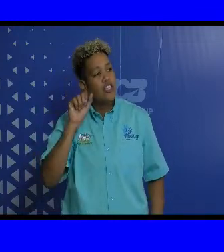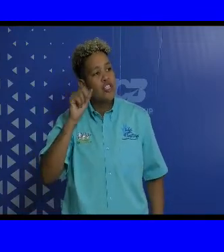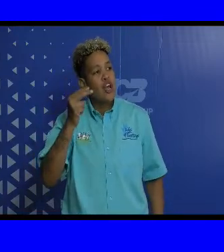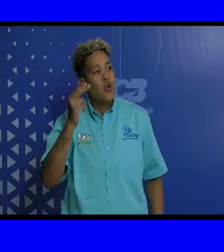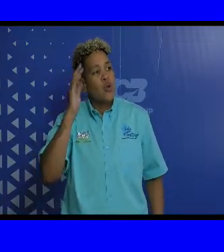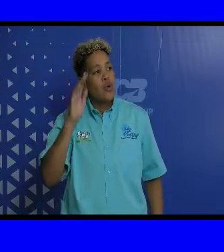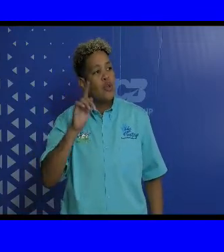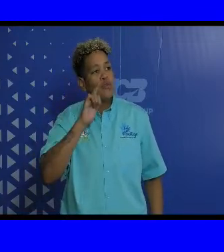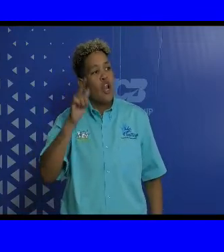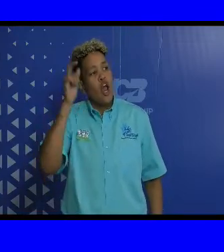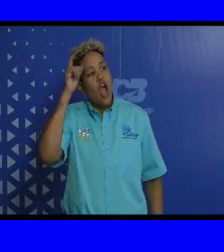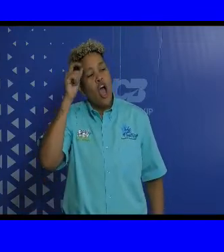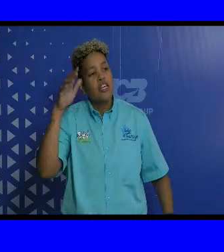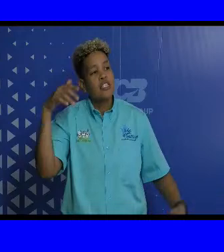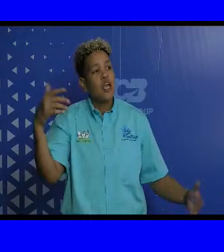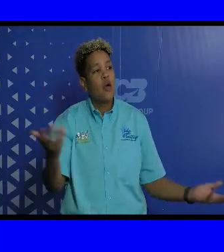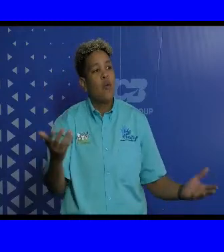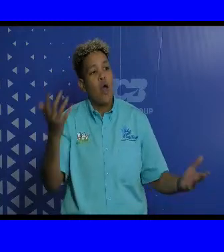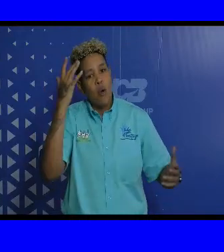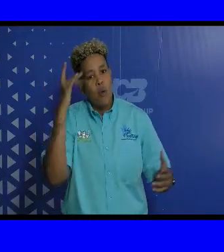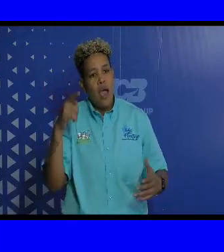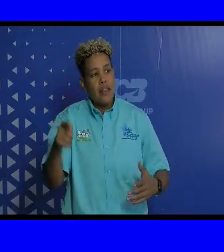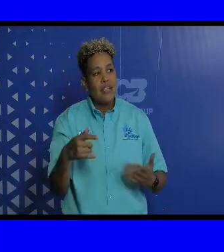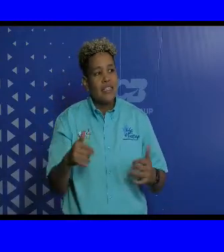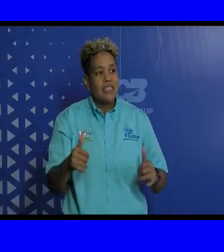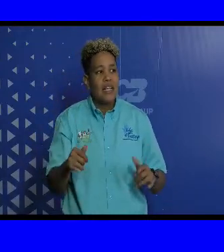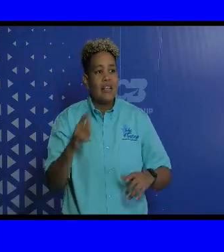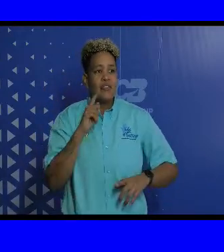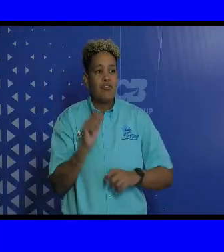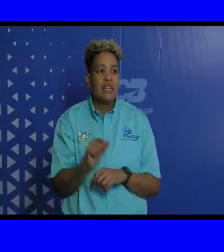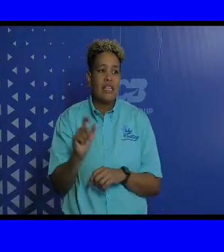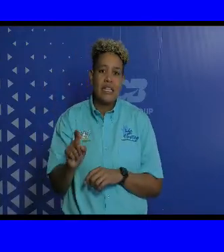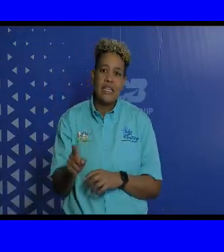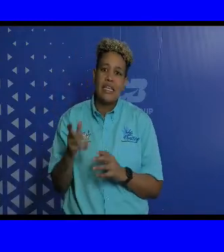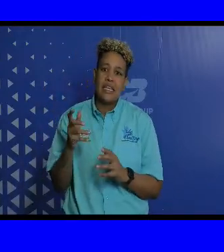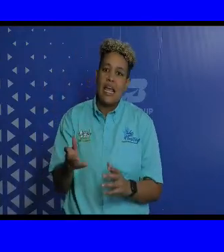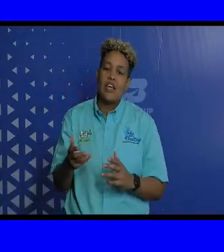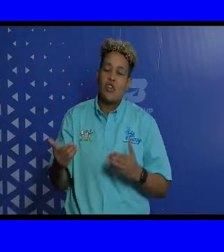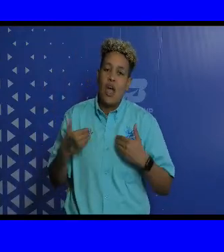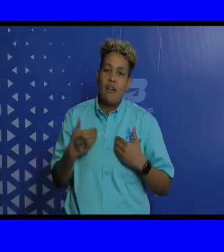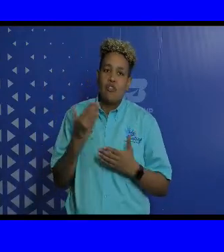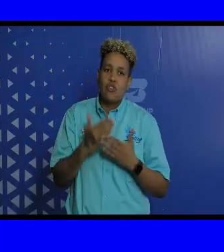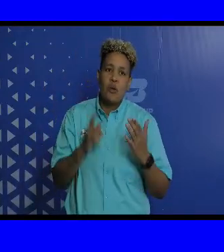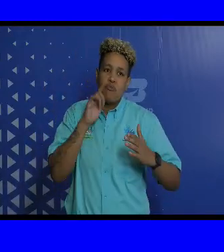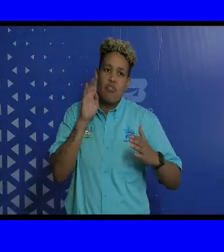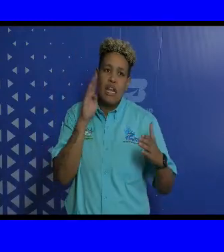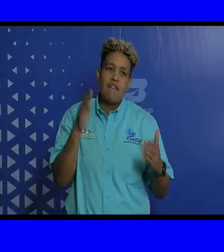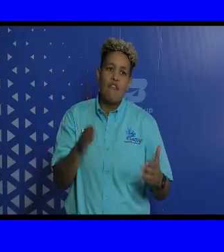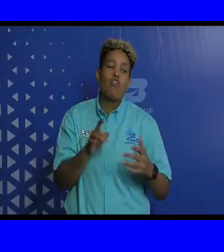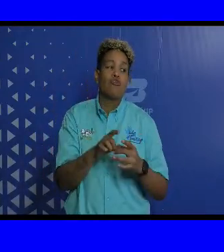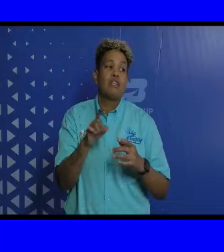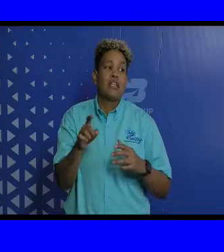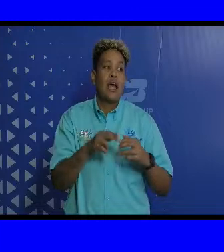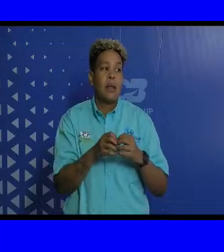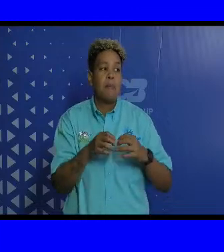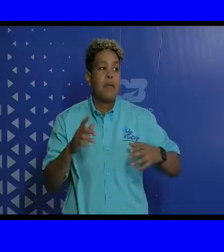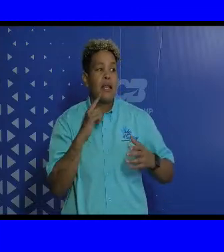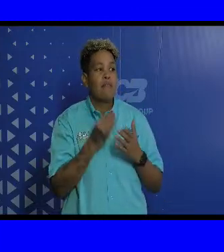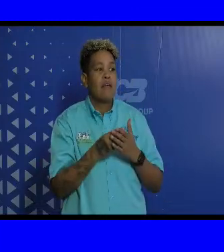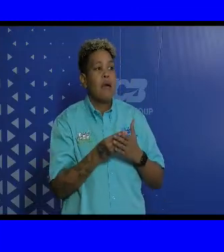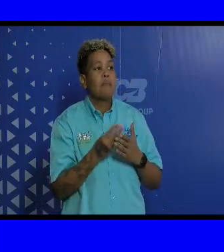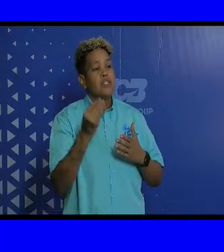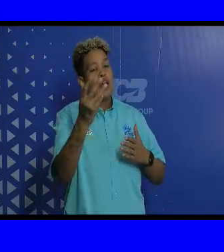would understand why there is still the need to have some focus on that buildup of